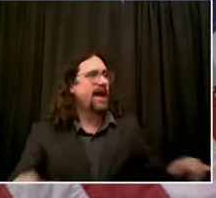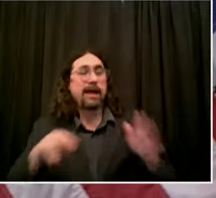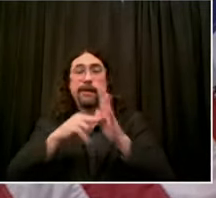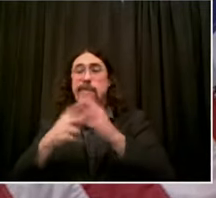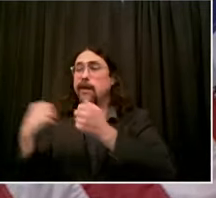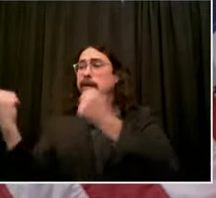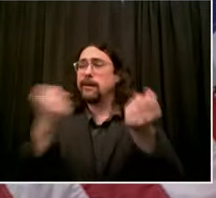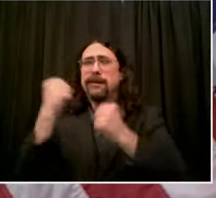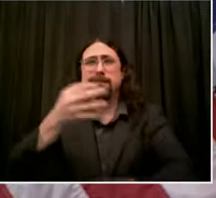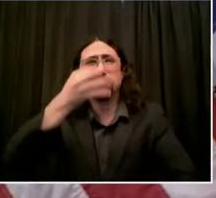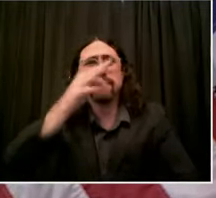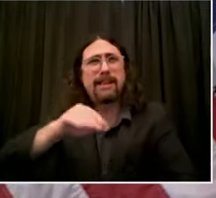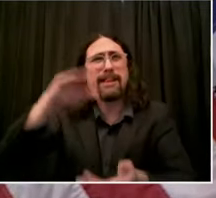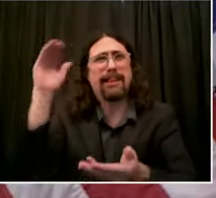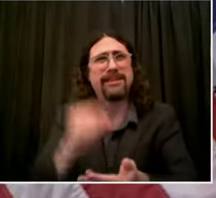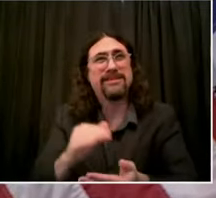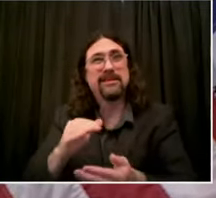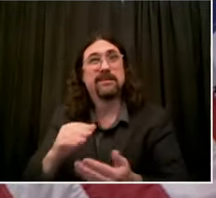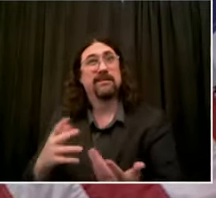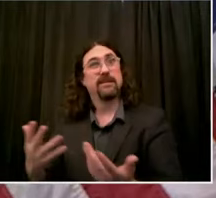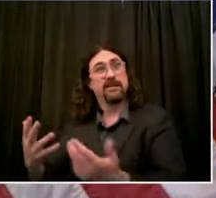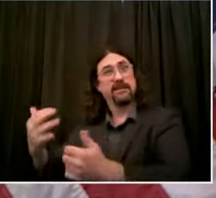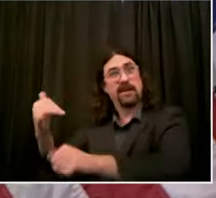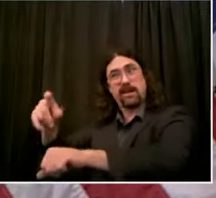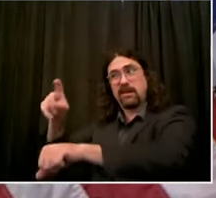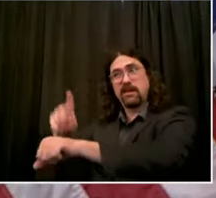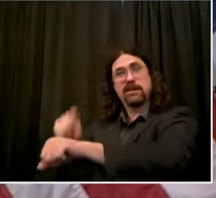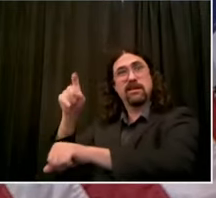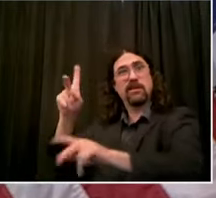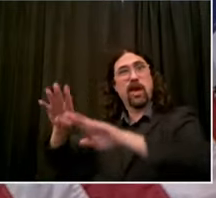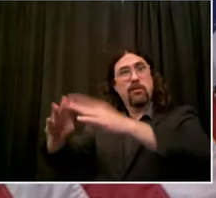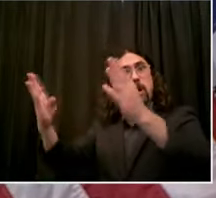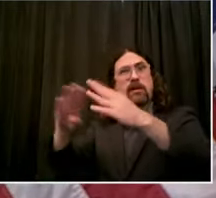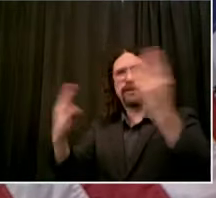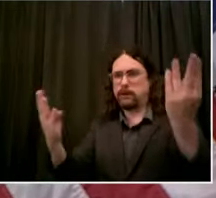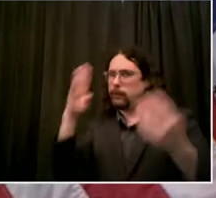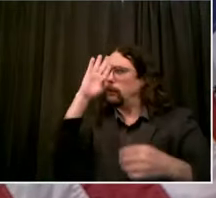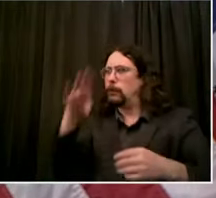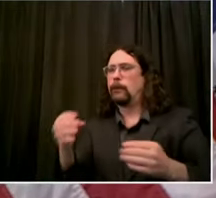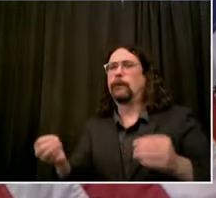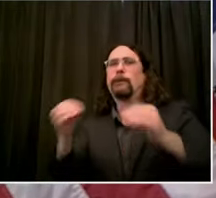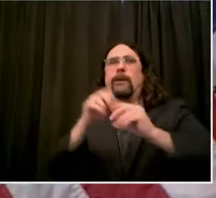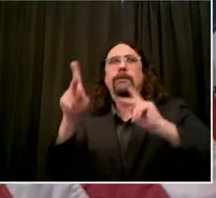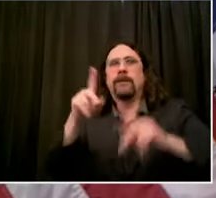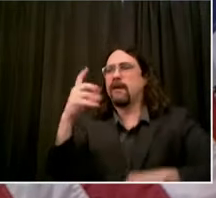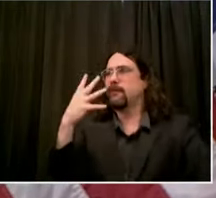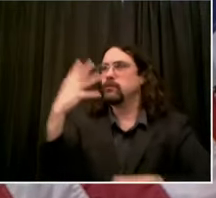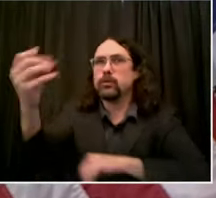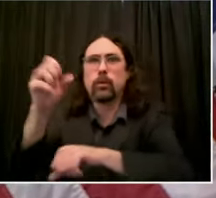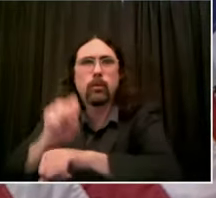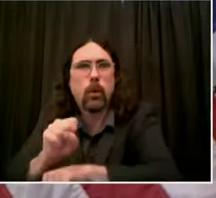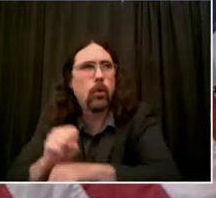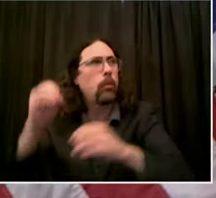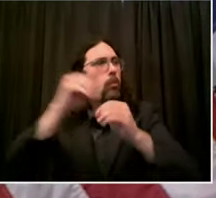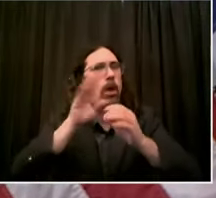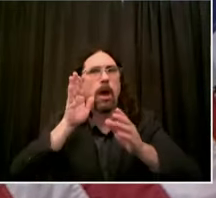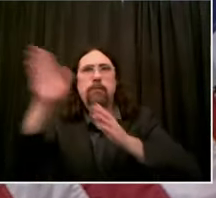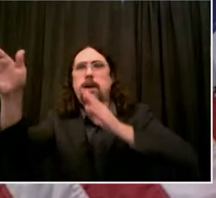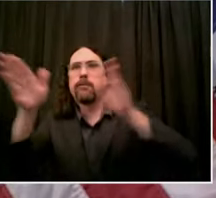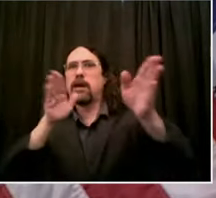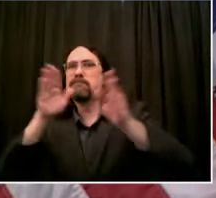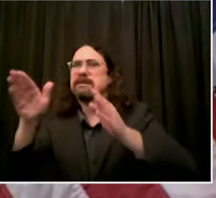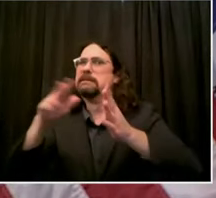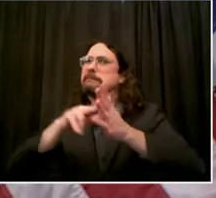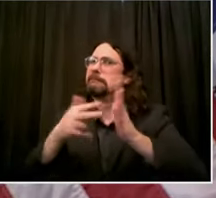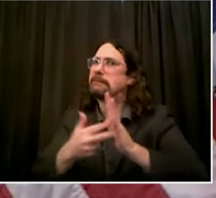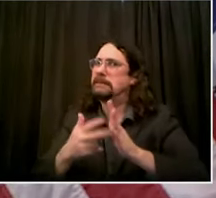now for days. A lot of us at City Hall have been talking to folks at the MTA about how do we do this right. I had a very good conversation a few days